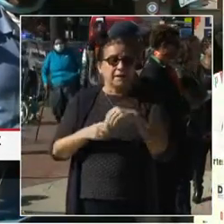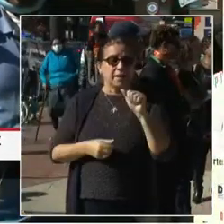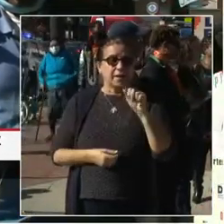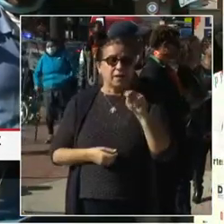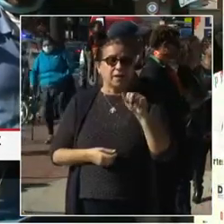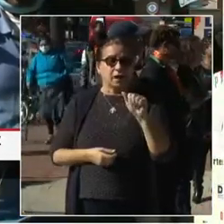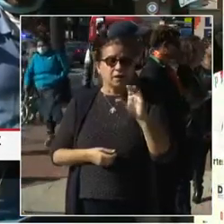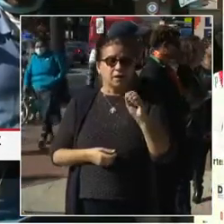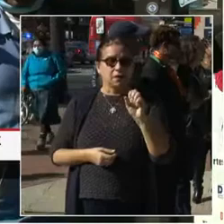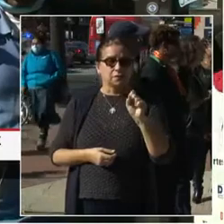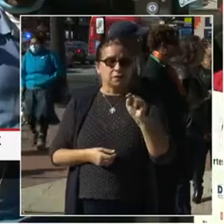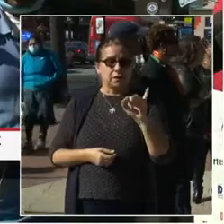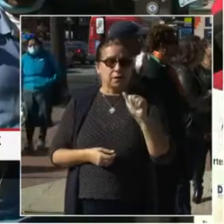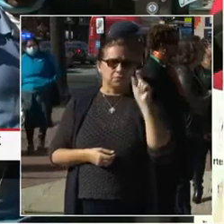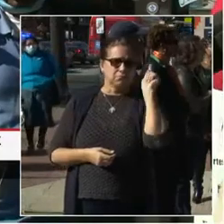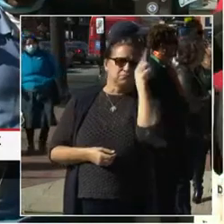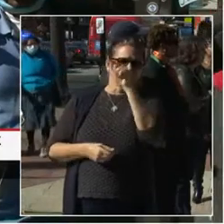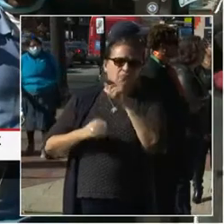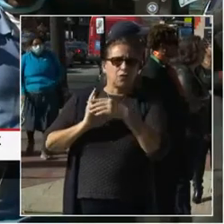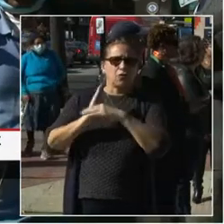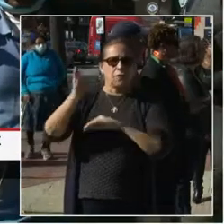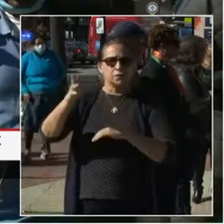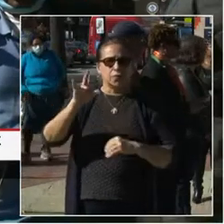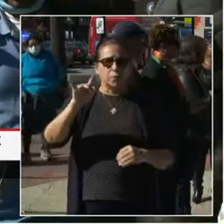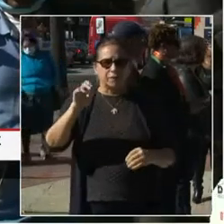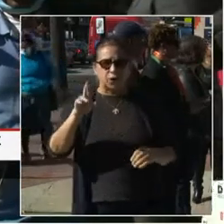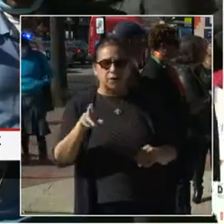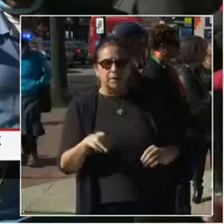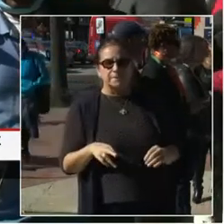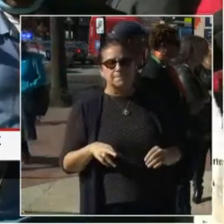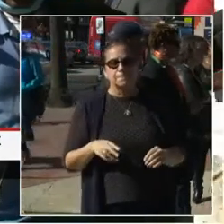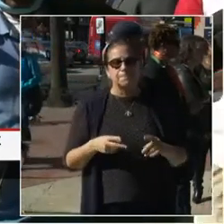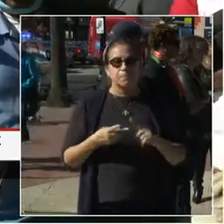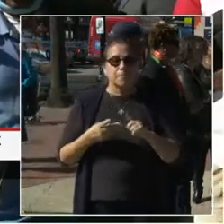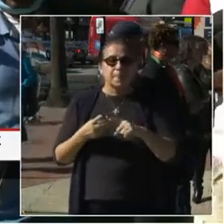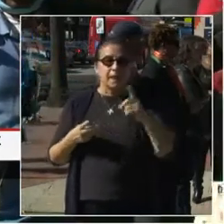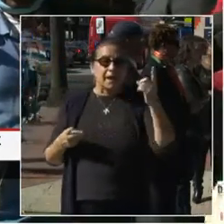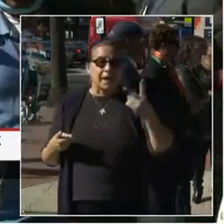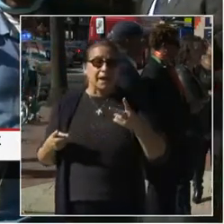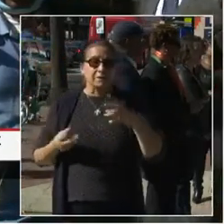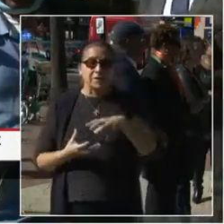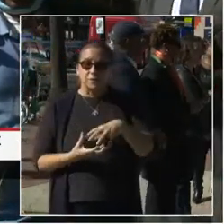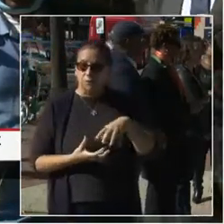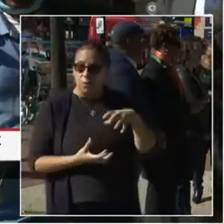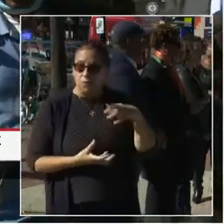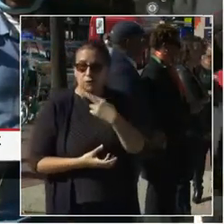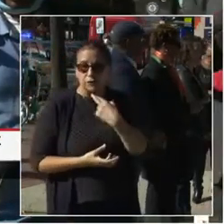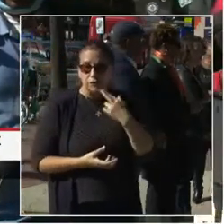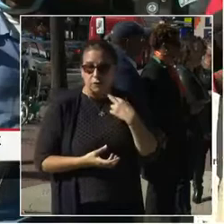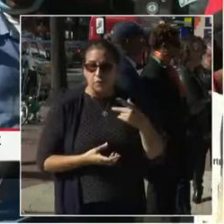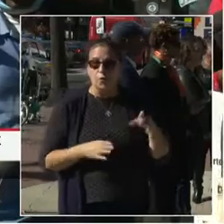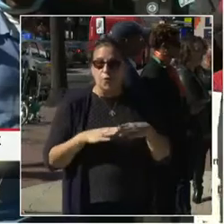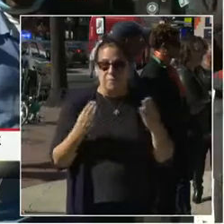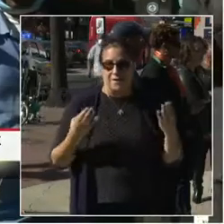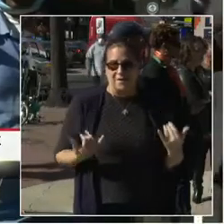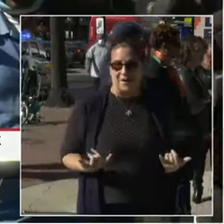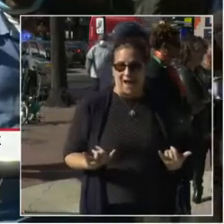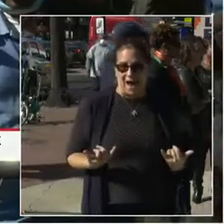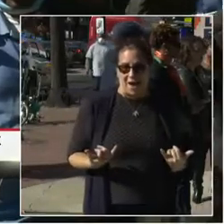East. Half Smoke will open in Skyland and downtown Minnesota